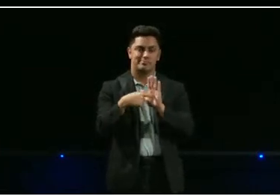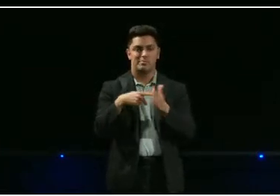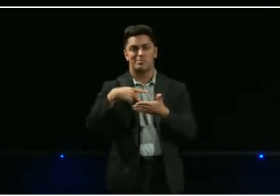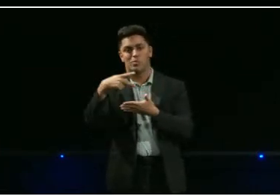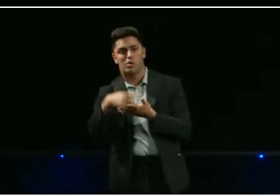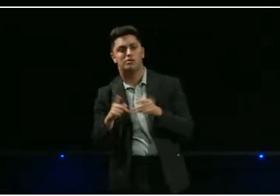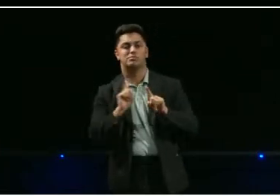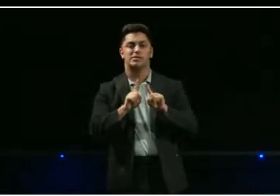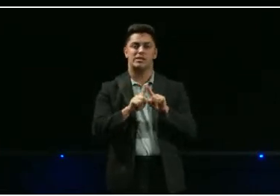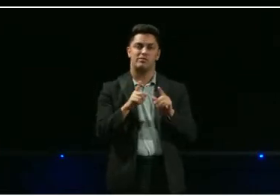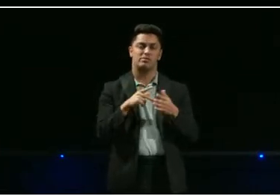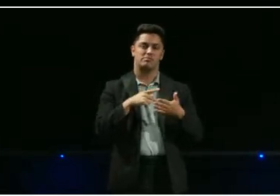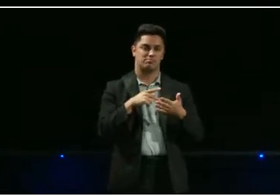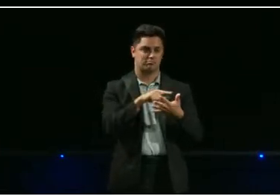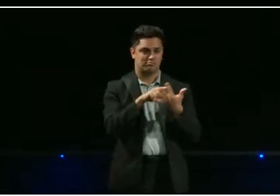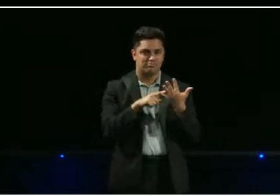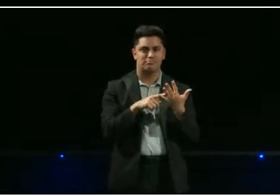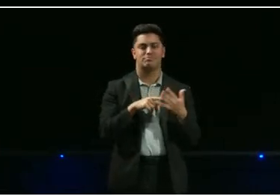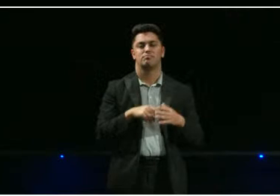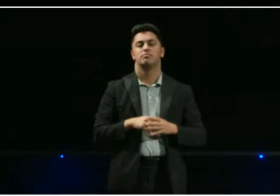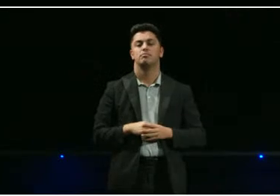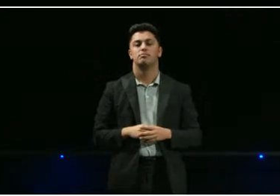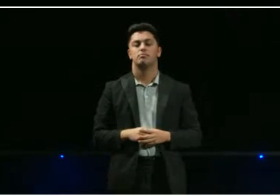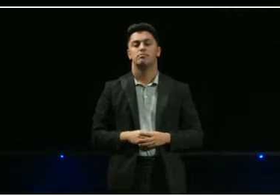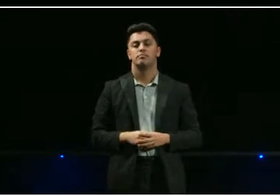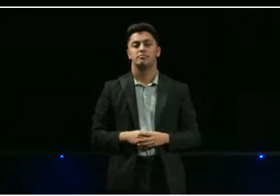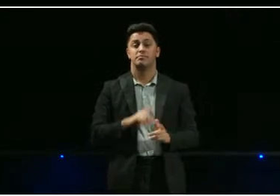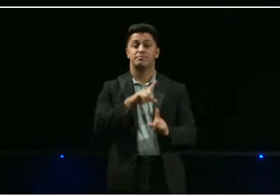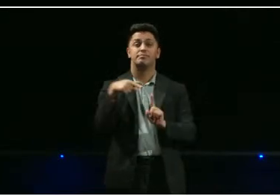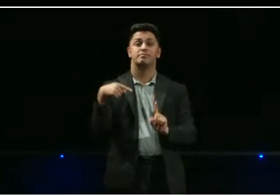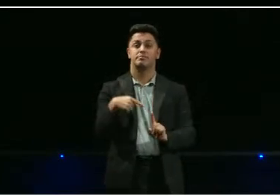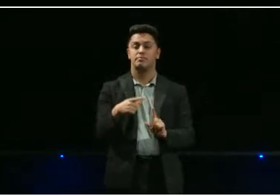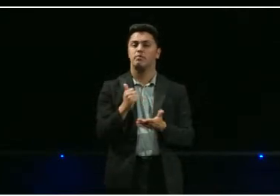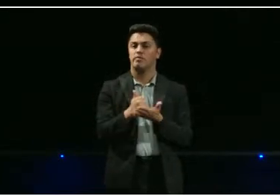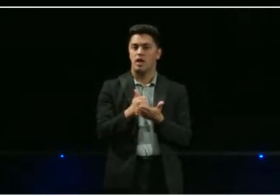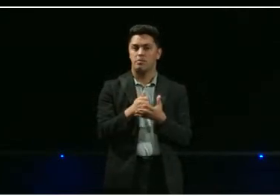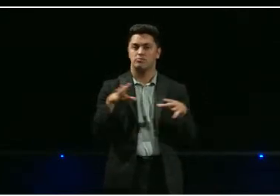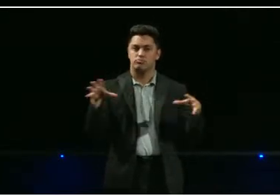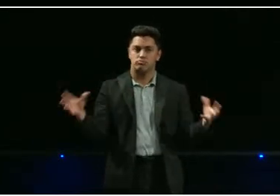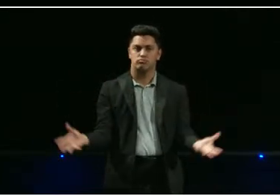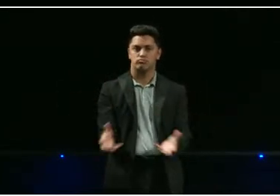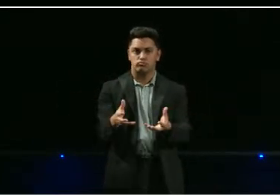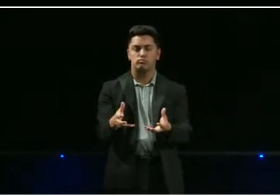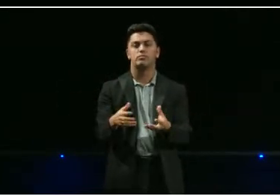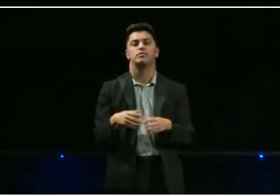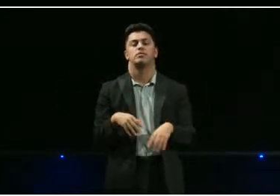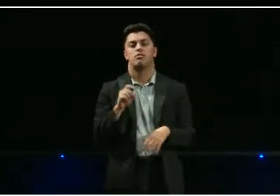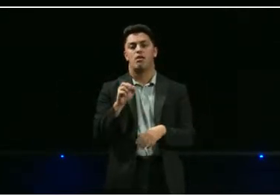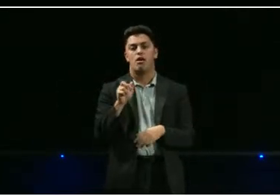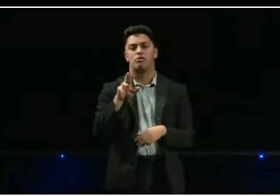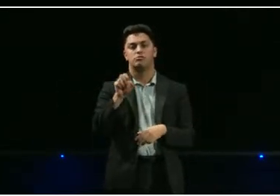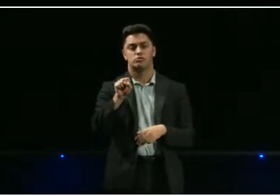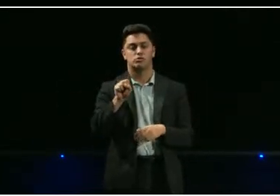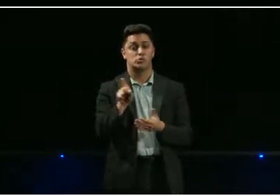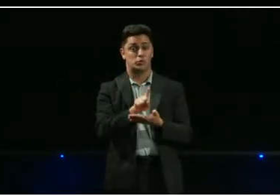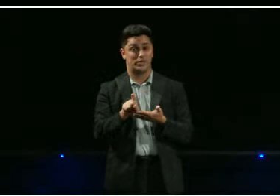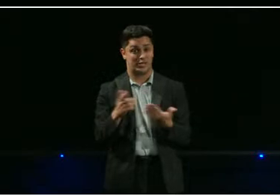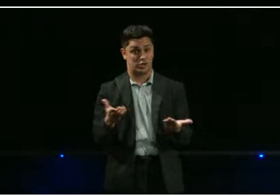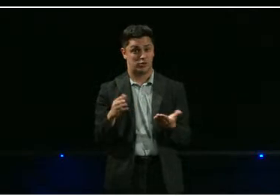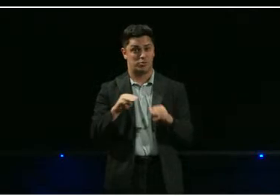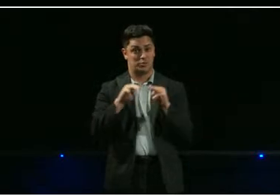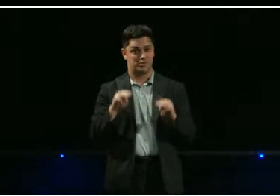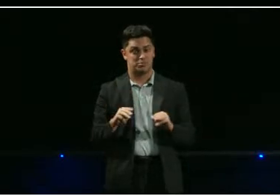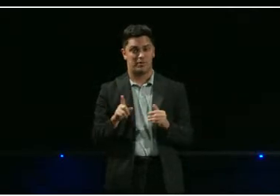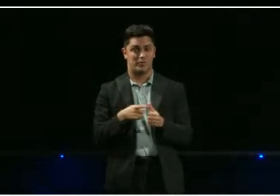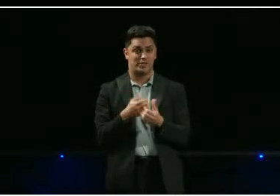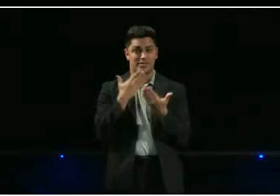numerous other initiatives, and in particular for helping to orchestrate Oscar Week here at the museum, I would like to first